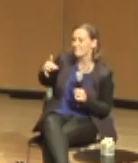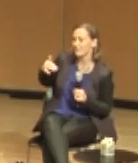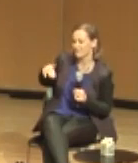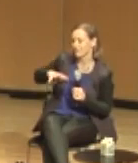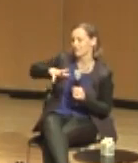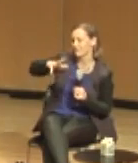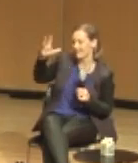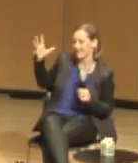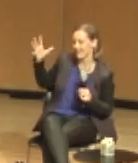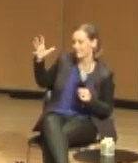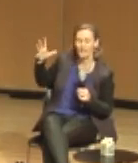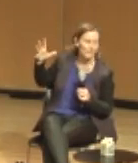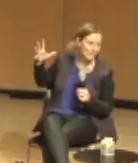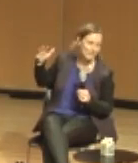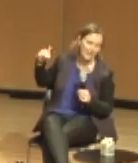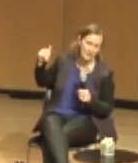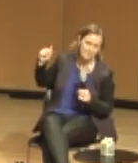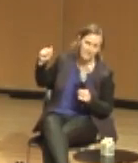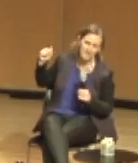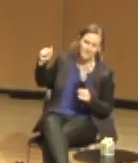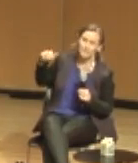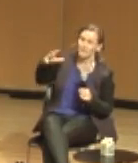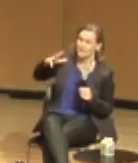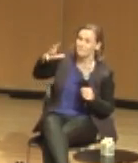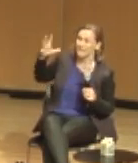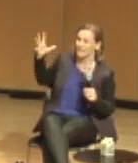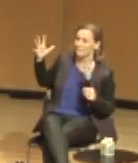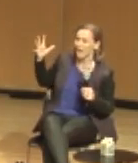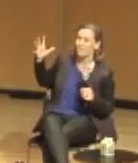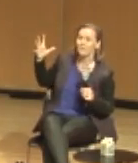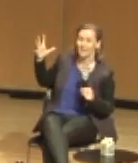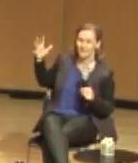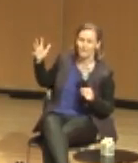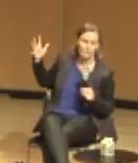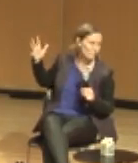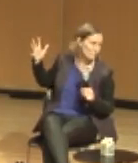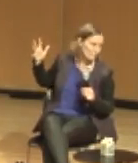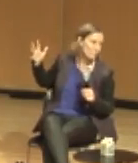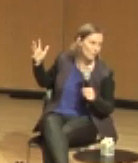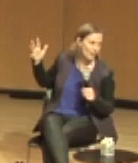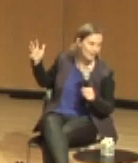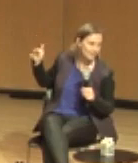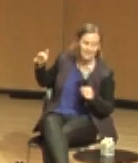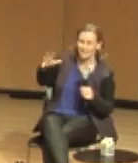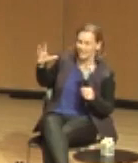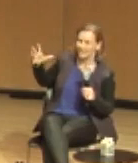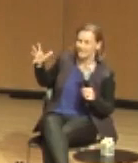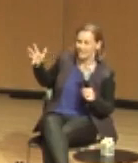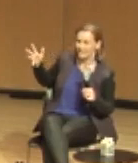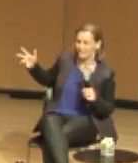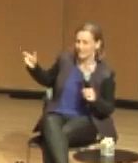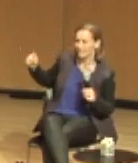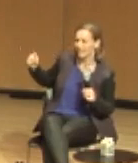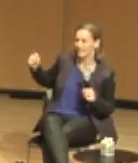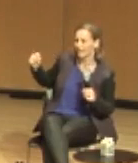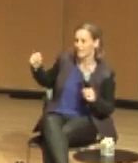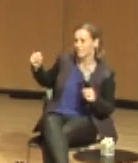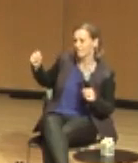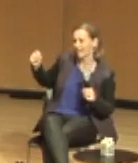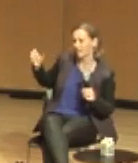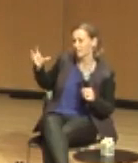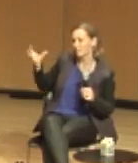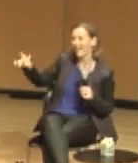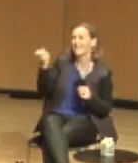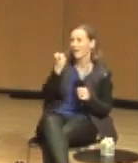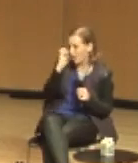have this impulse to create a very um very big public work in that is site specific